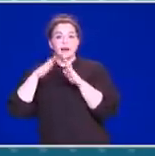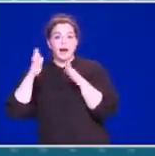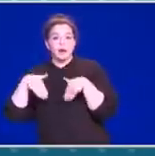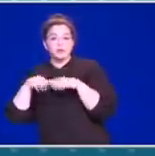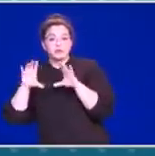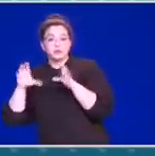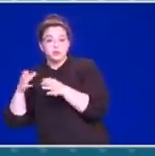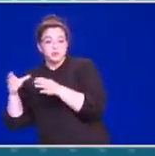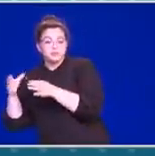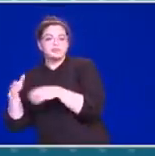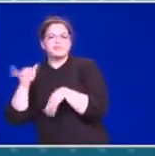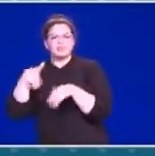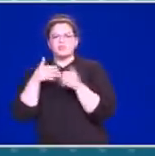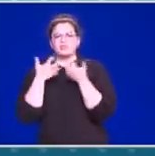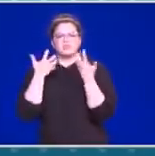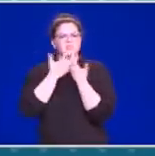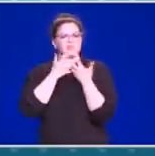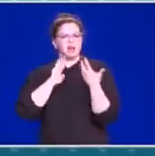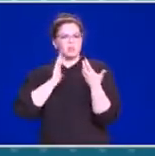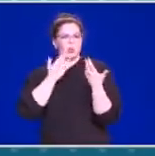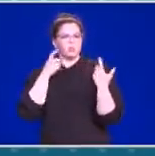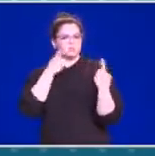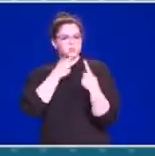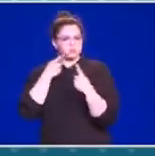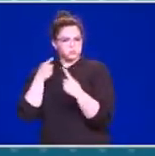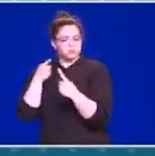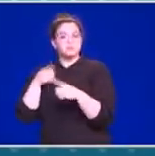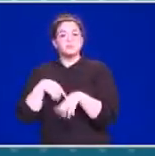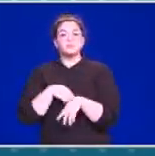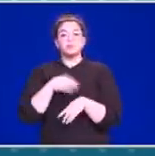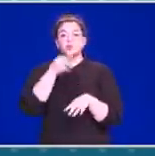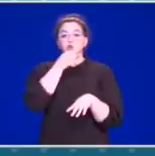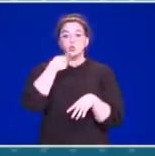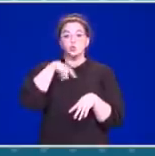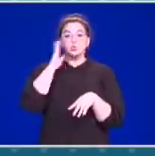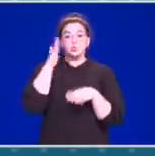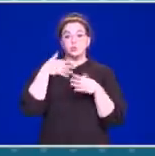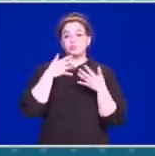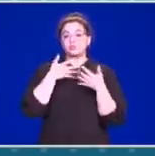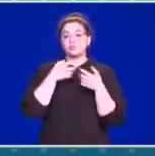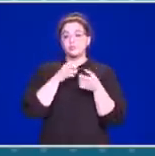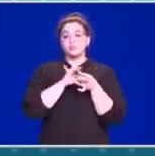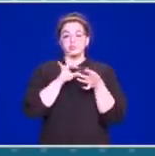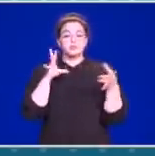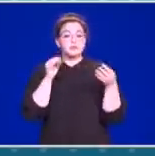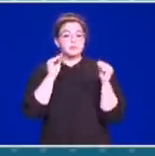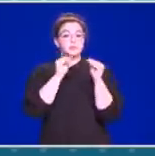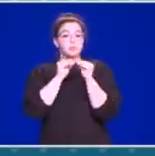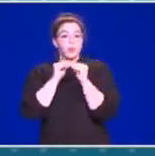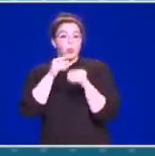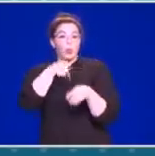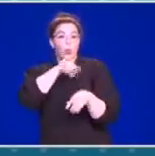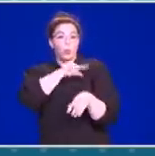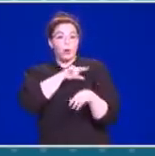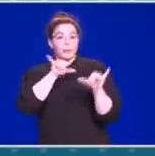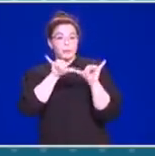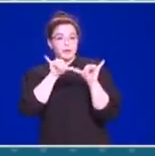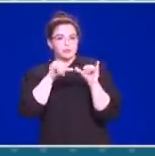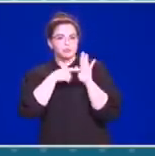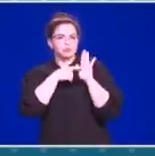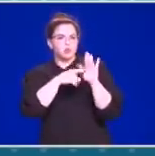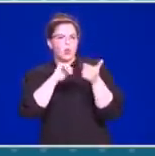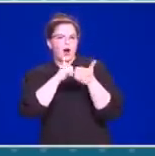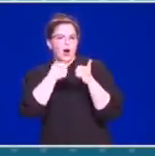with our population benchmarks. Soon, we will release additional operational quality metrics to give further insight into how we